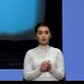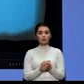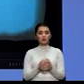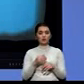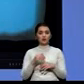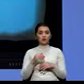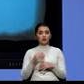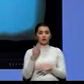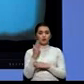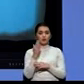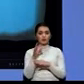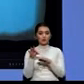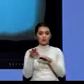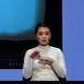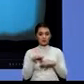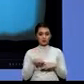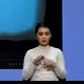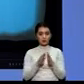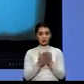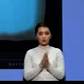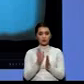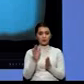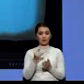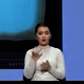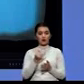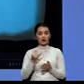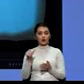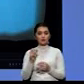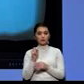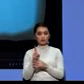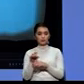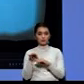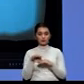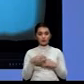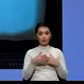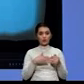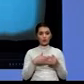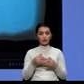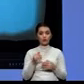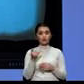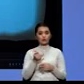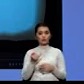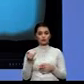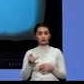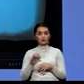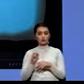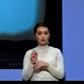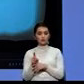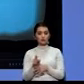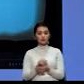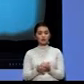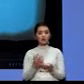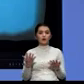Bor va taxtani olib kelishlarini buyurdi, kitob va qalamni olib kelishlarini buyurdi, qog'oz va ruchkani olib kelishlarini